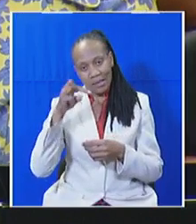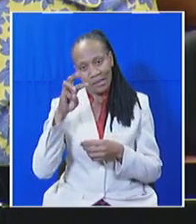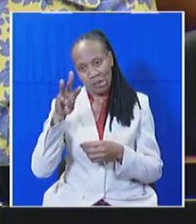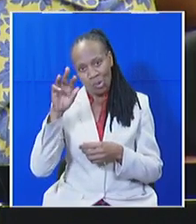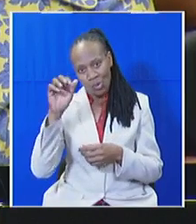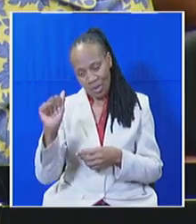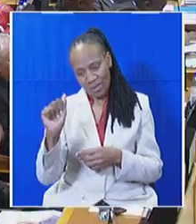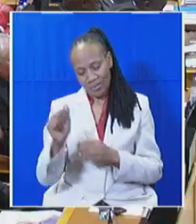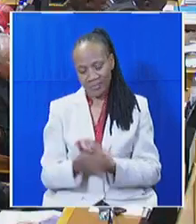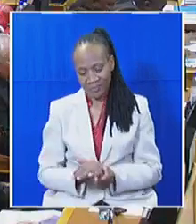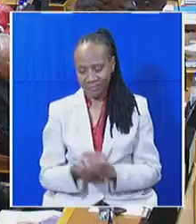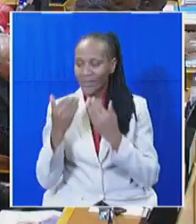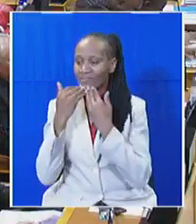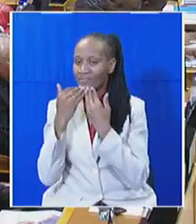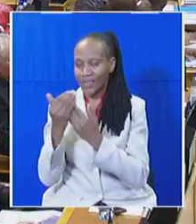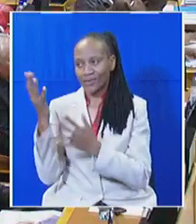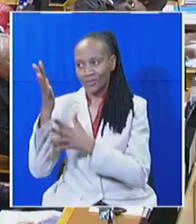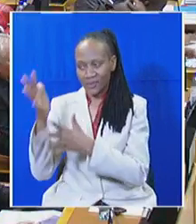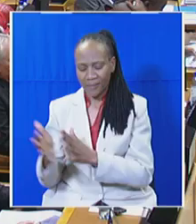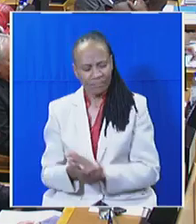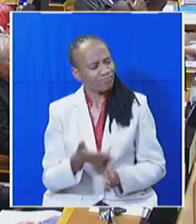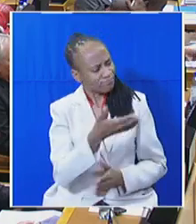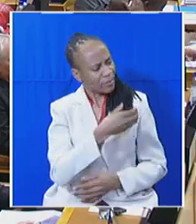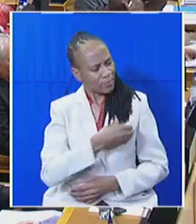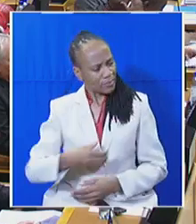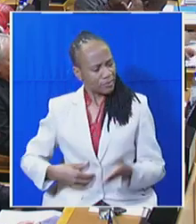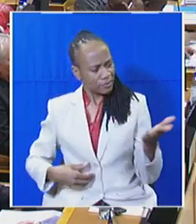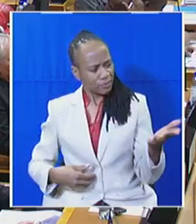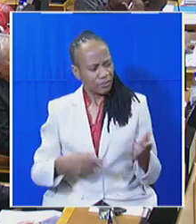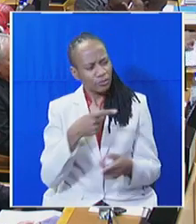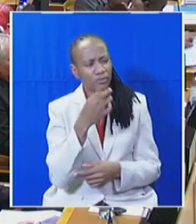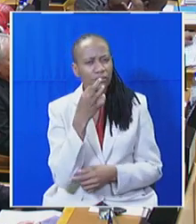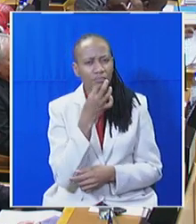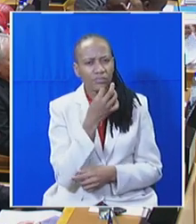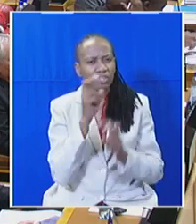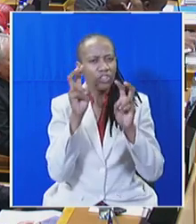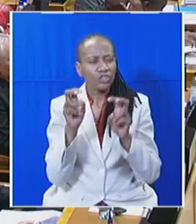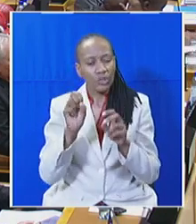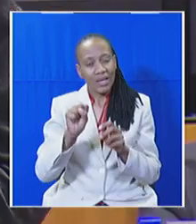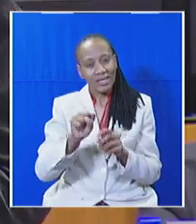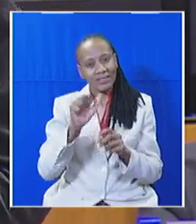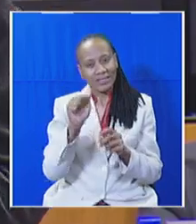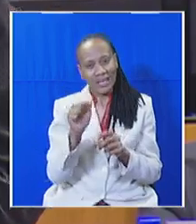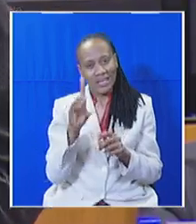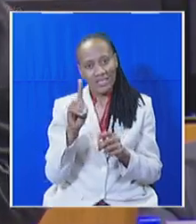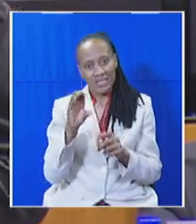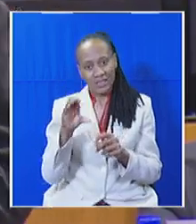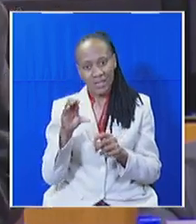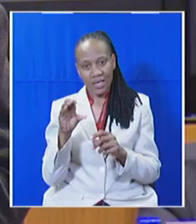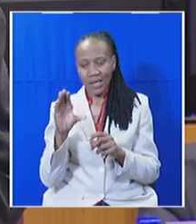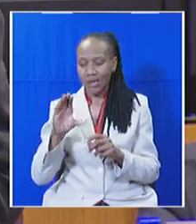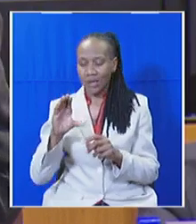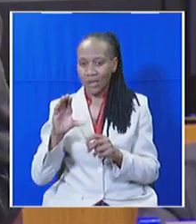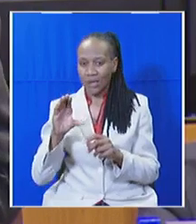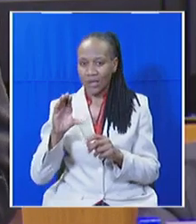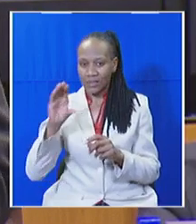Thank you very much, Honorable Speaker. Mr. President, you also touched on the issue of the Southern African Customs Union, and I just want to now